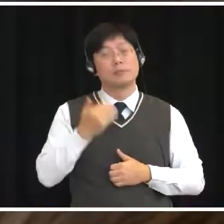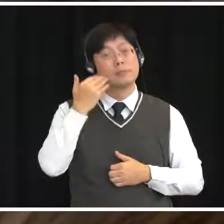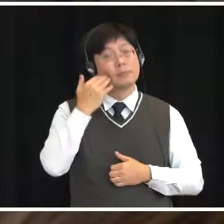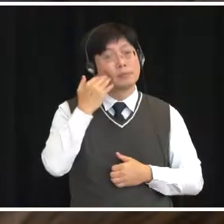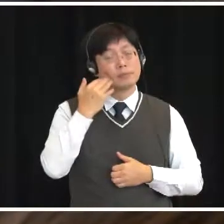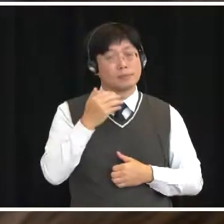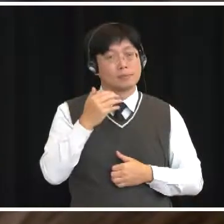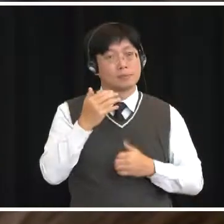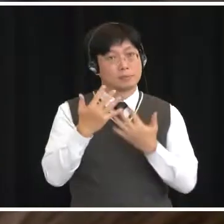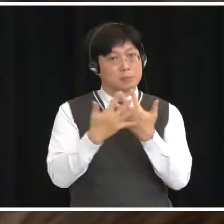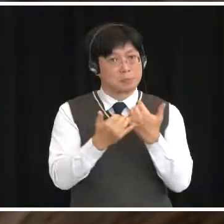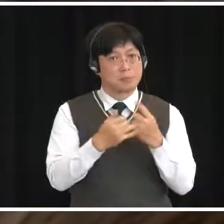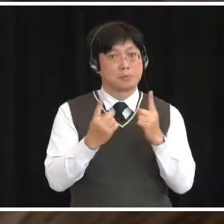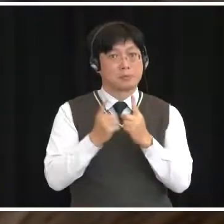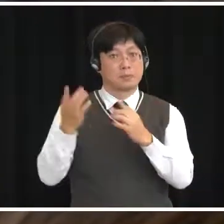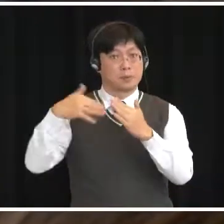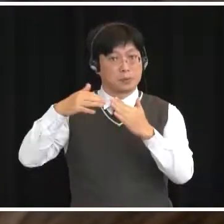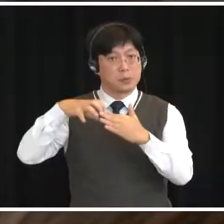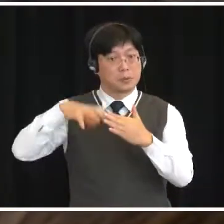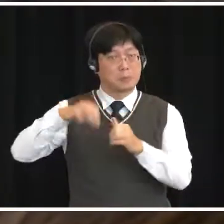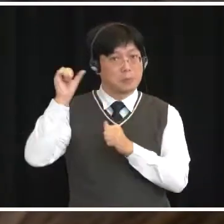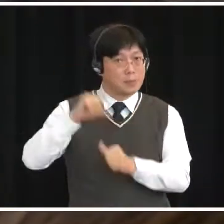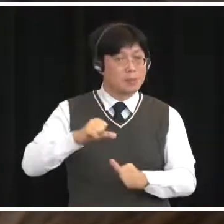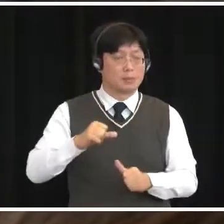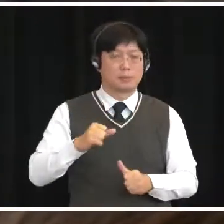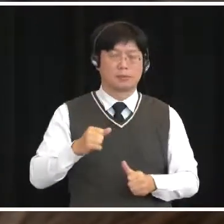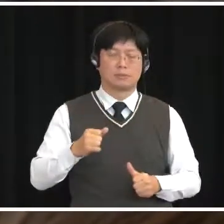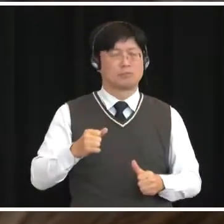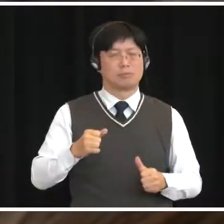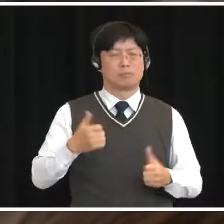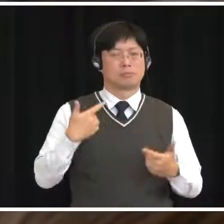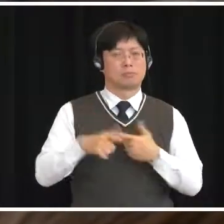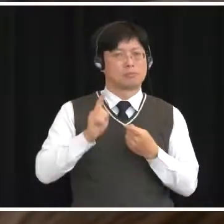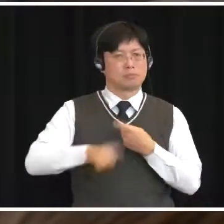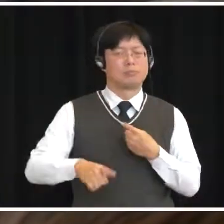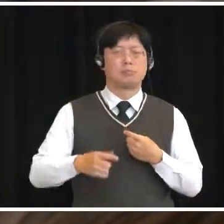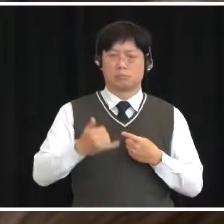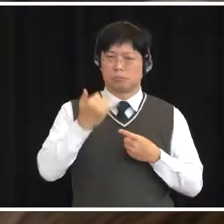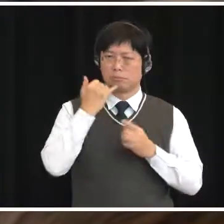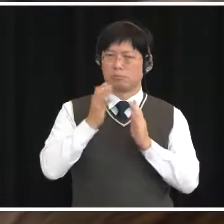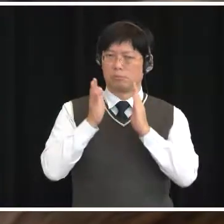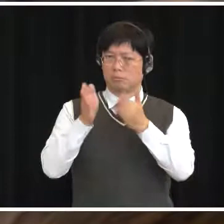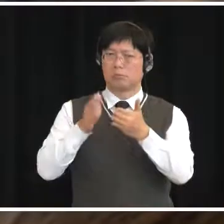complaints to the review committee in school.